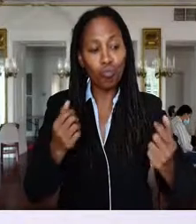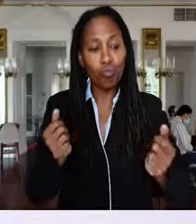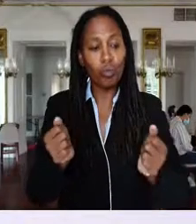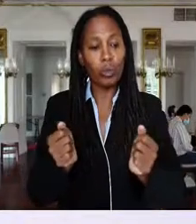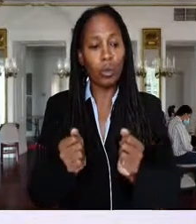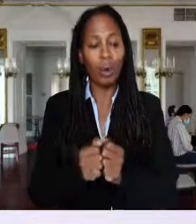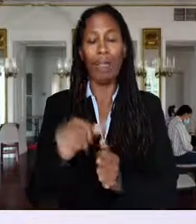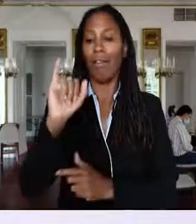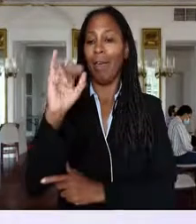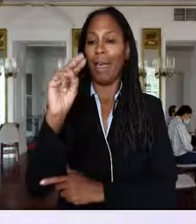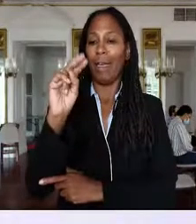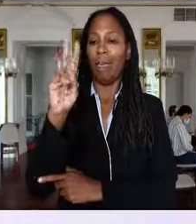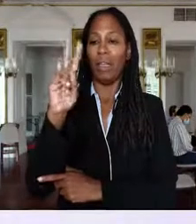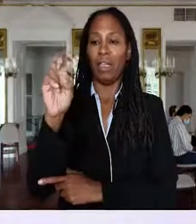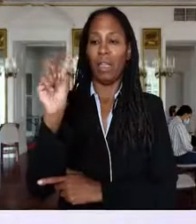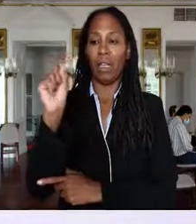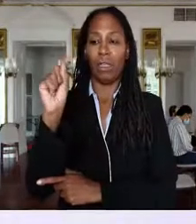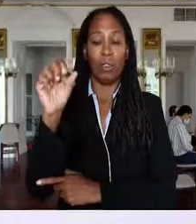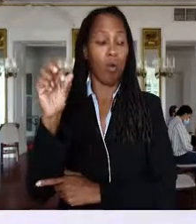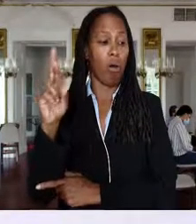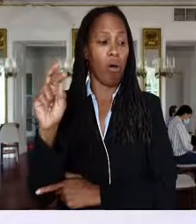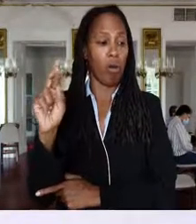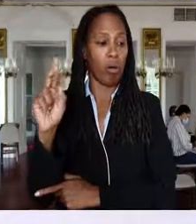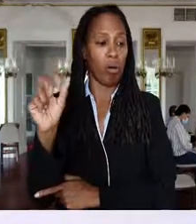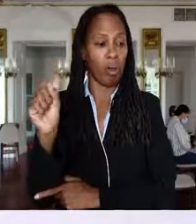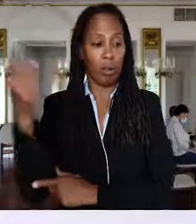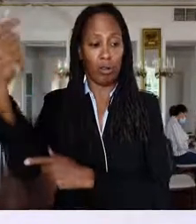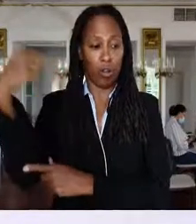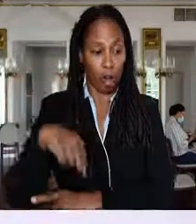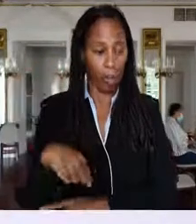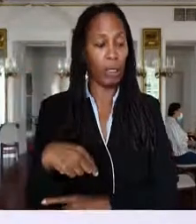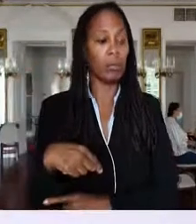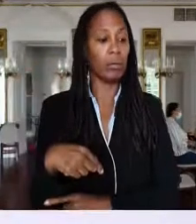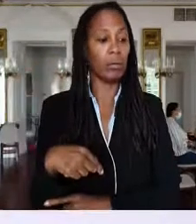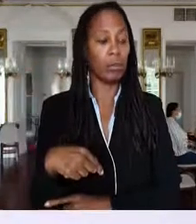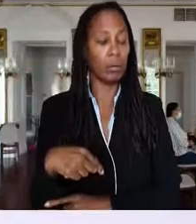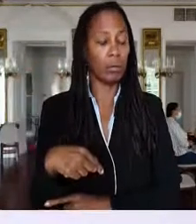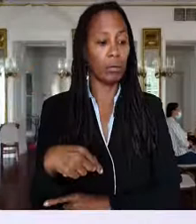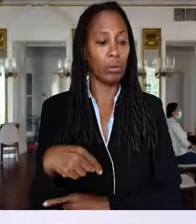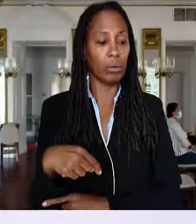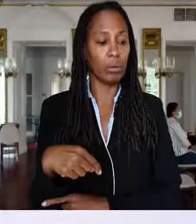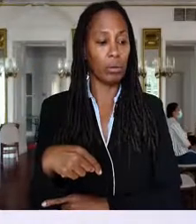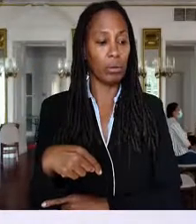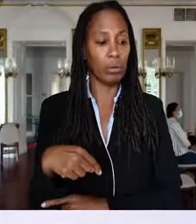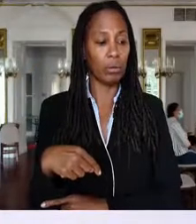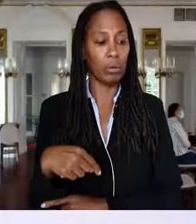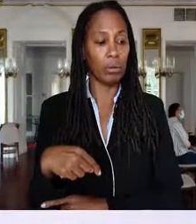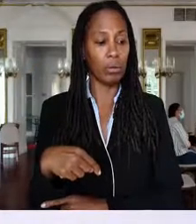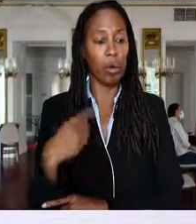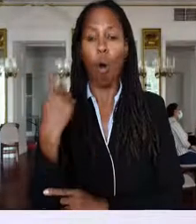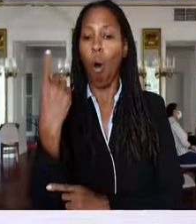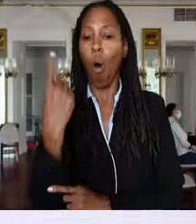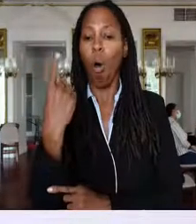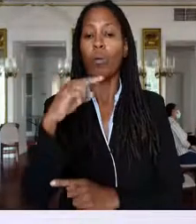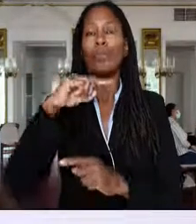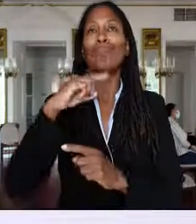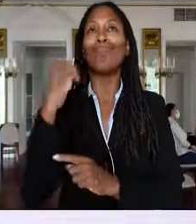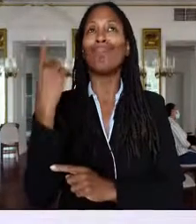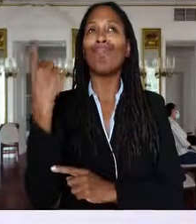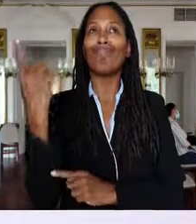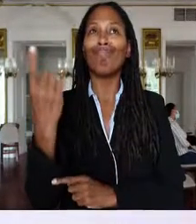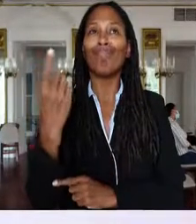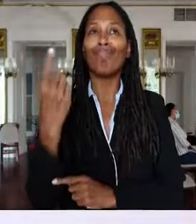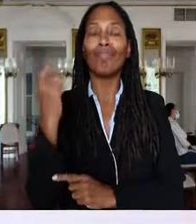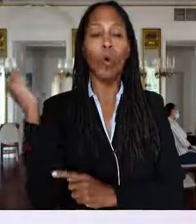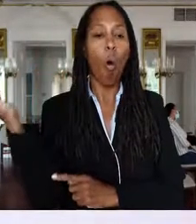struggles with investors who don't feel the climate is right. You know, a shutdown refinery. You know, other factors playing into that. what